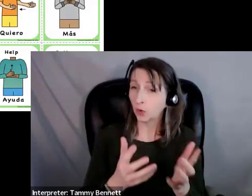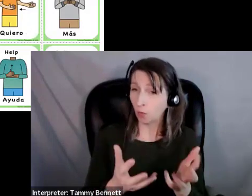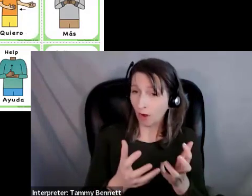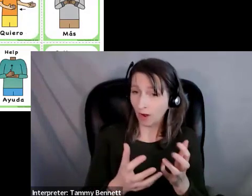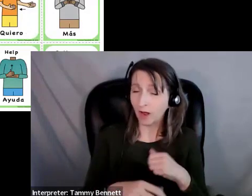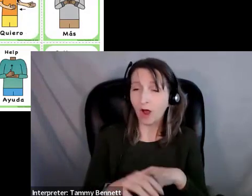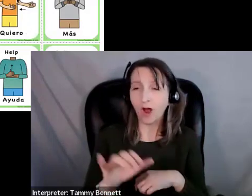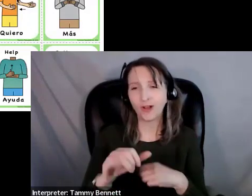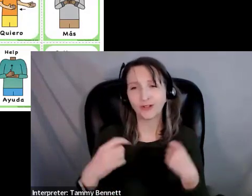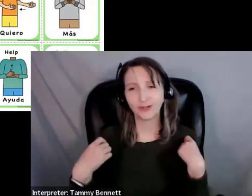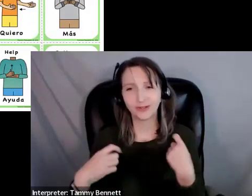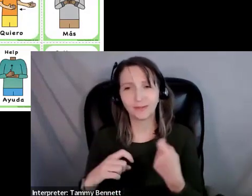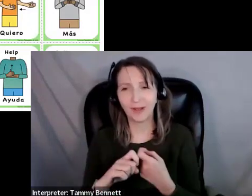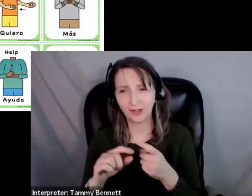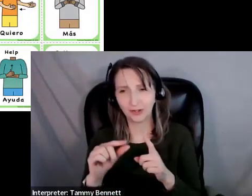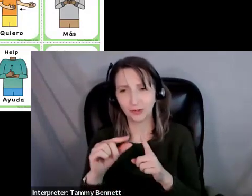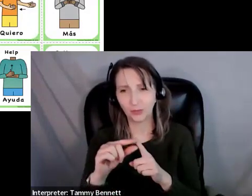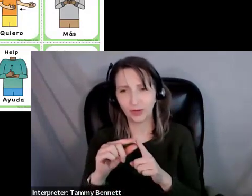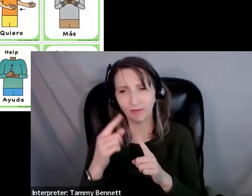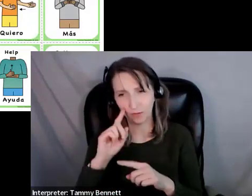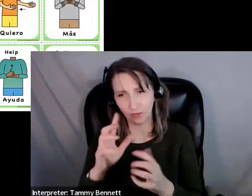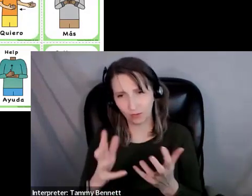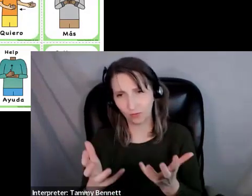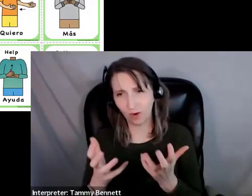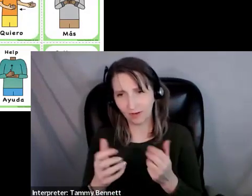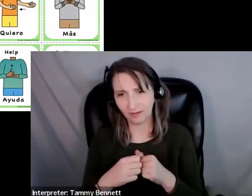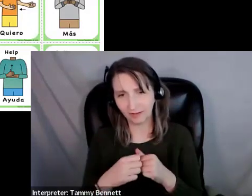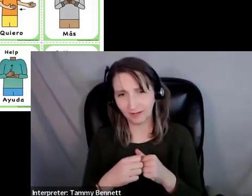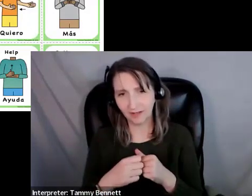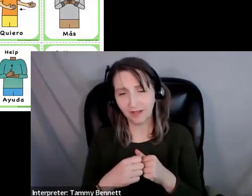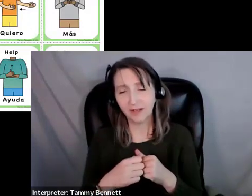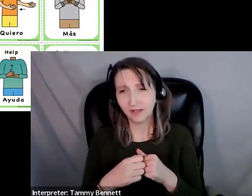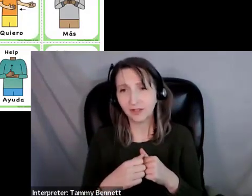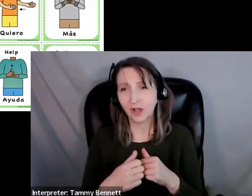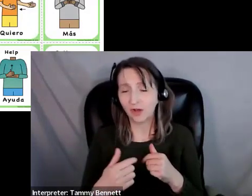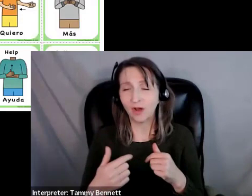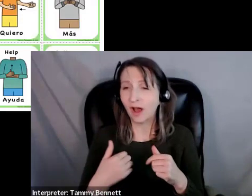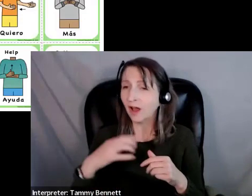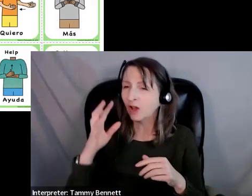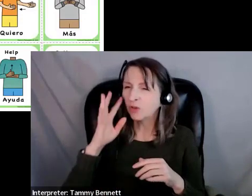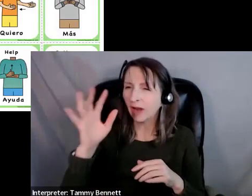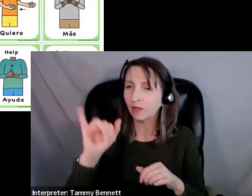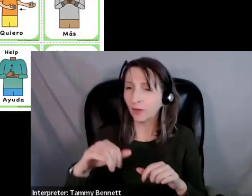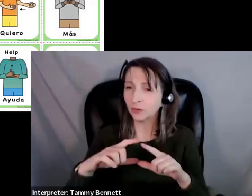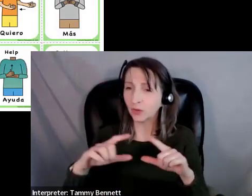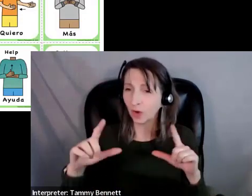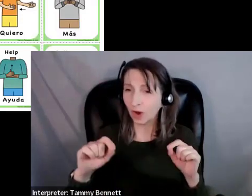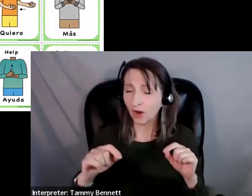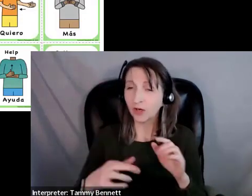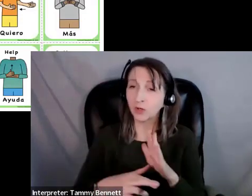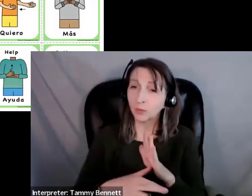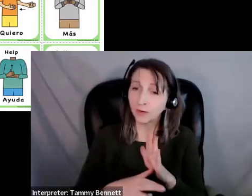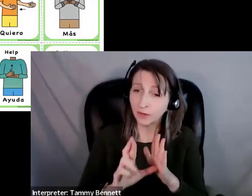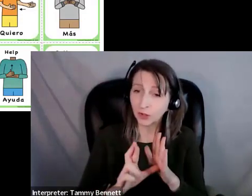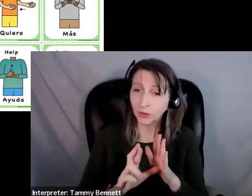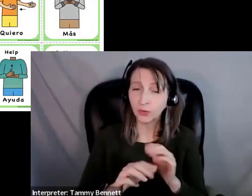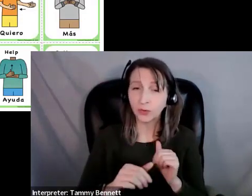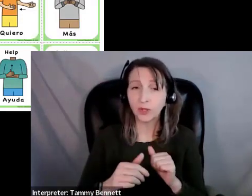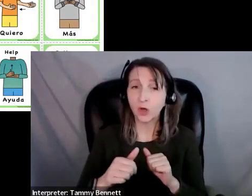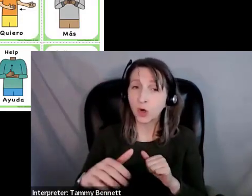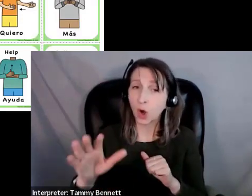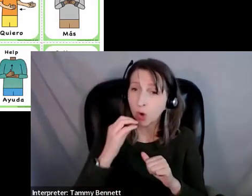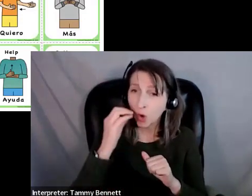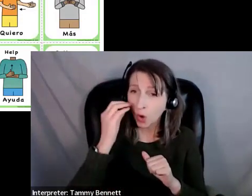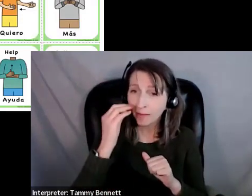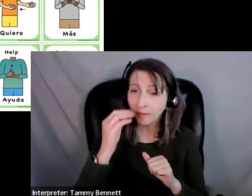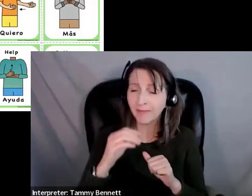Spanish for my Spanish speaking families. So again, I will create these and then I allow them to, you know, we'll review, we go home, they'll